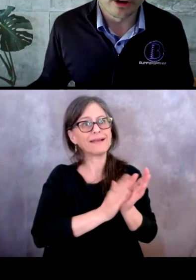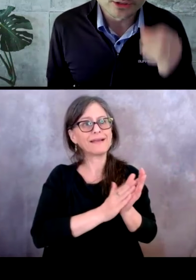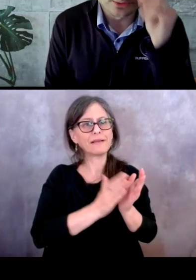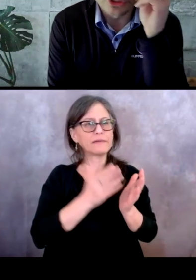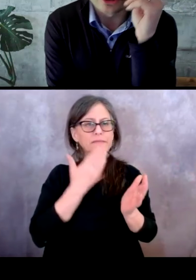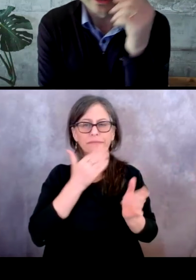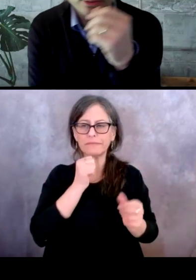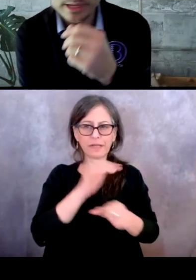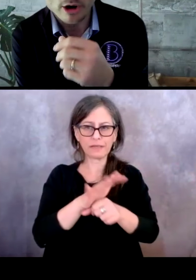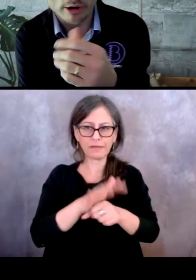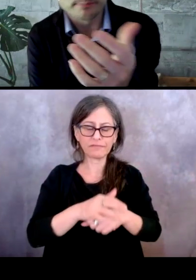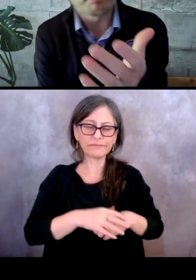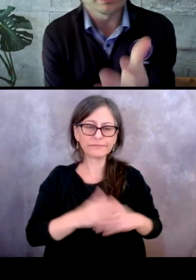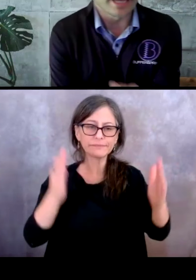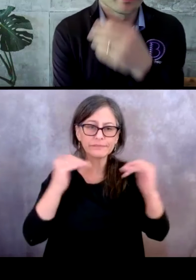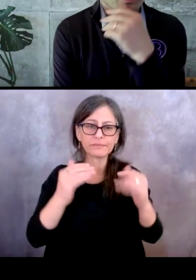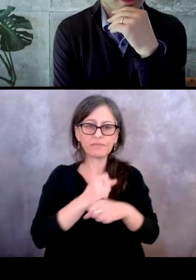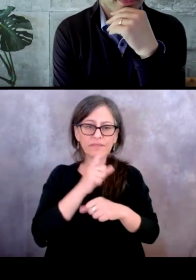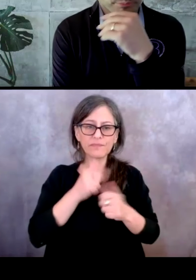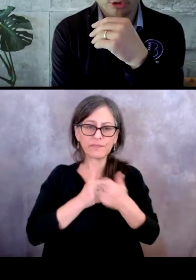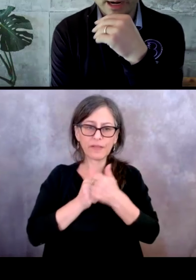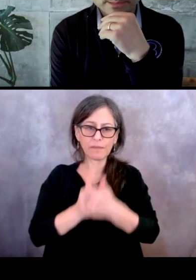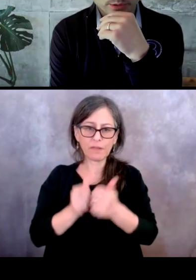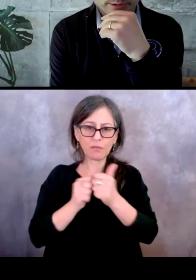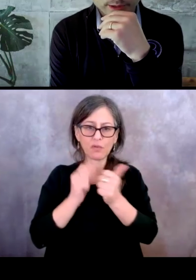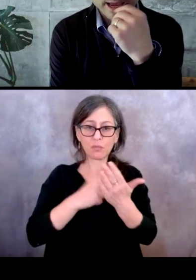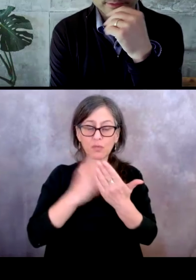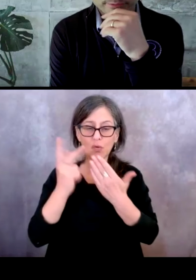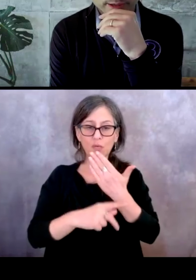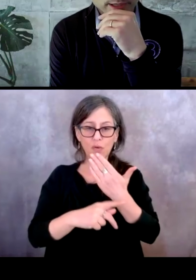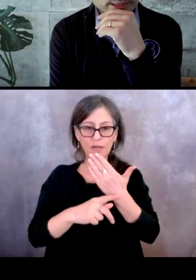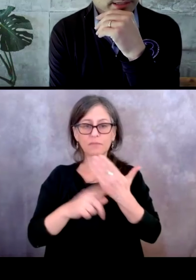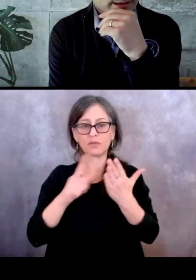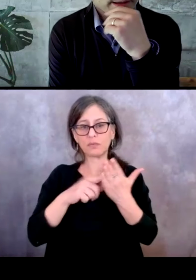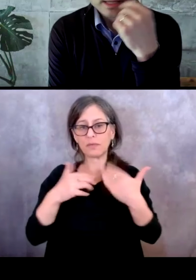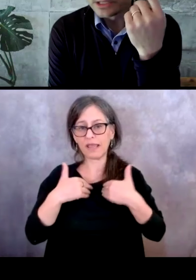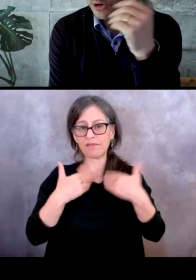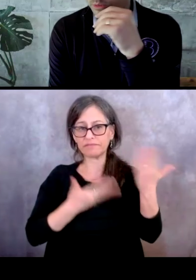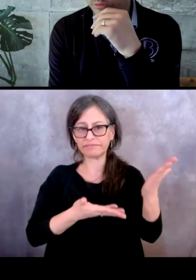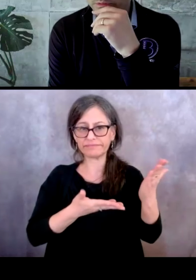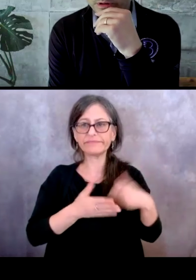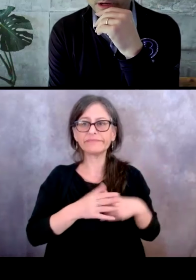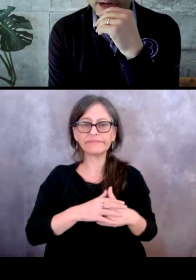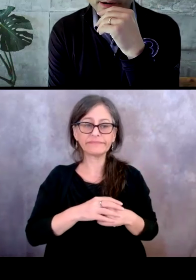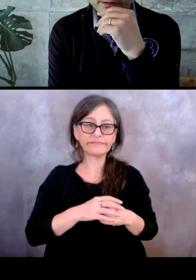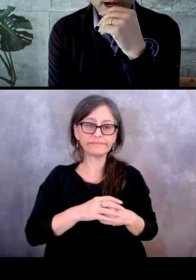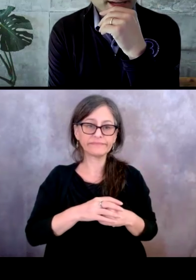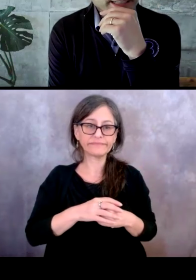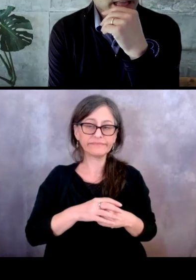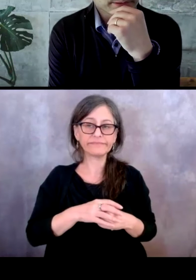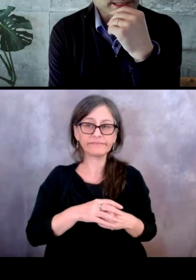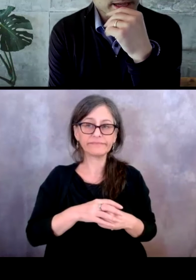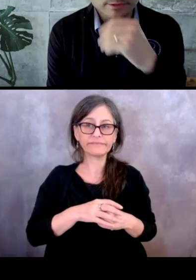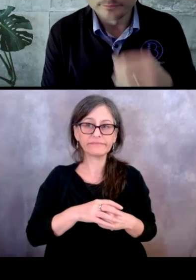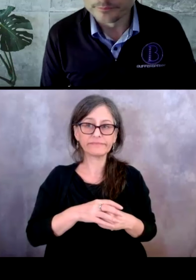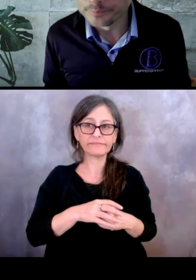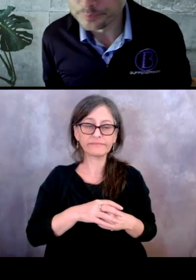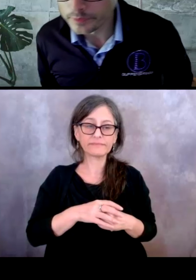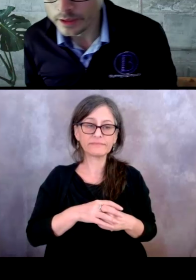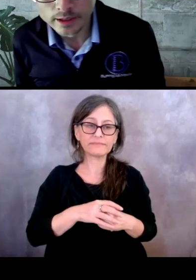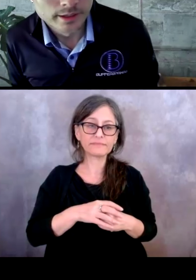then also ensuring that we are compliant with the programs that we have in front of us. So next slide, please,